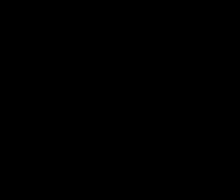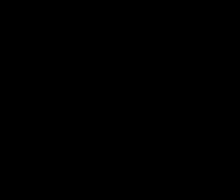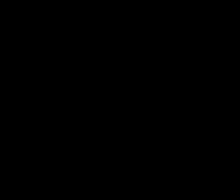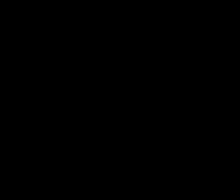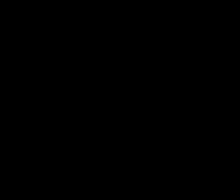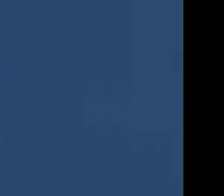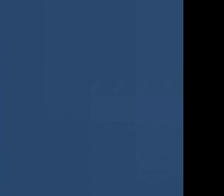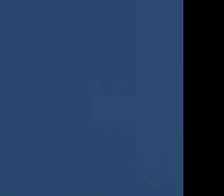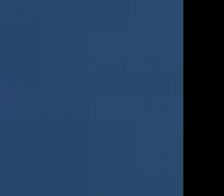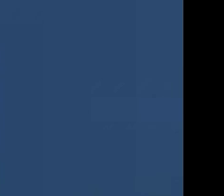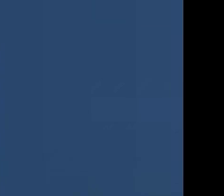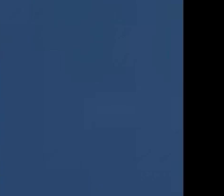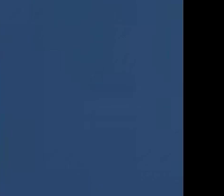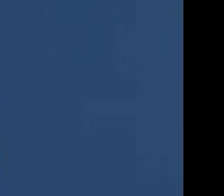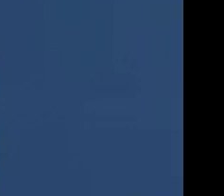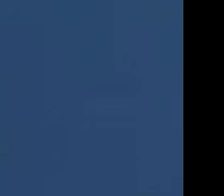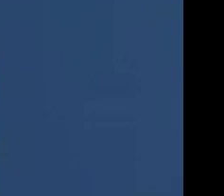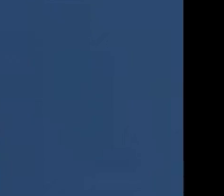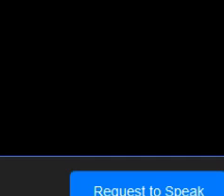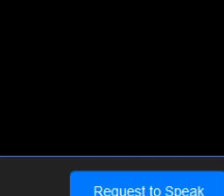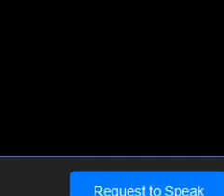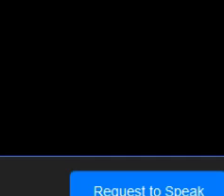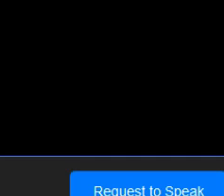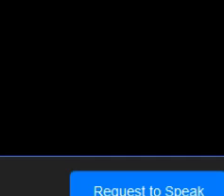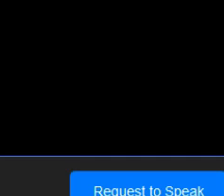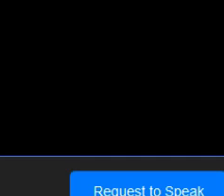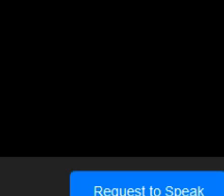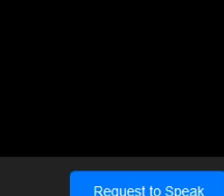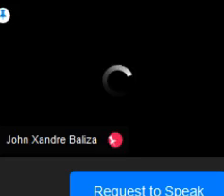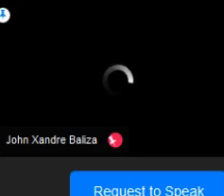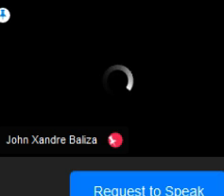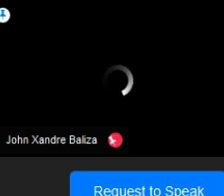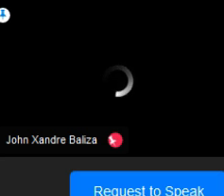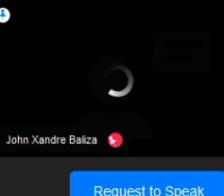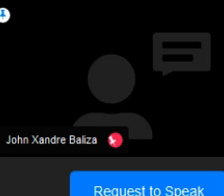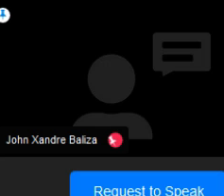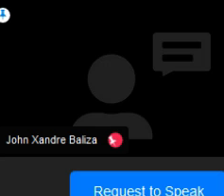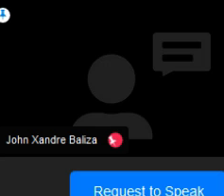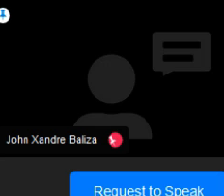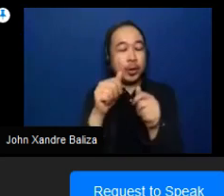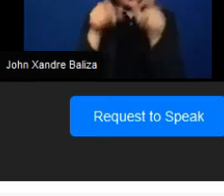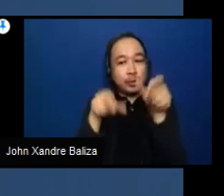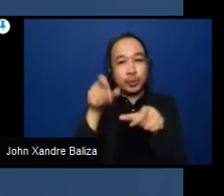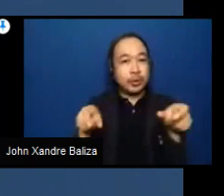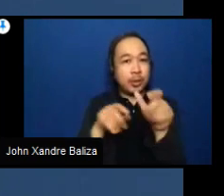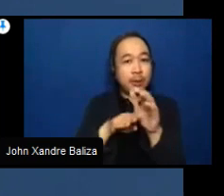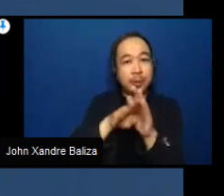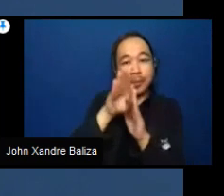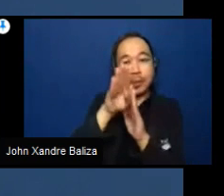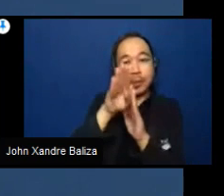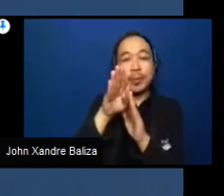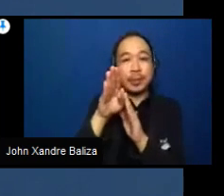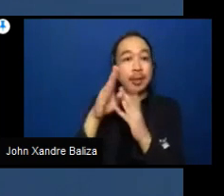Tata, Director of Social Development Division of ESCAP, to deliver a presentation on this